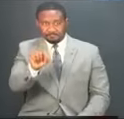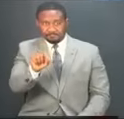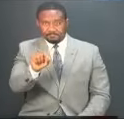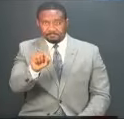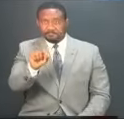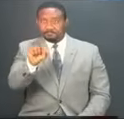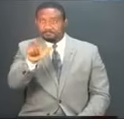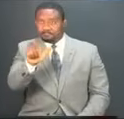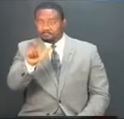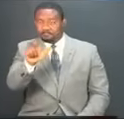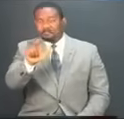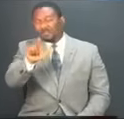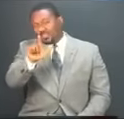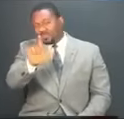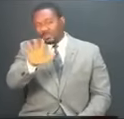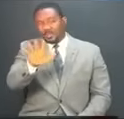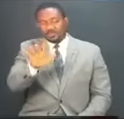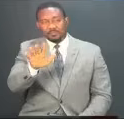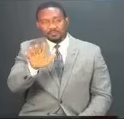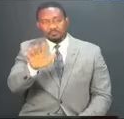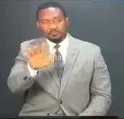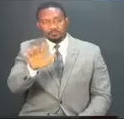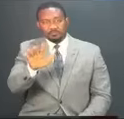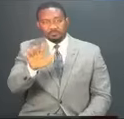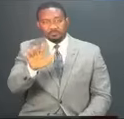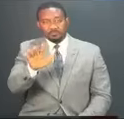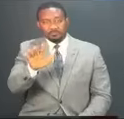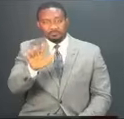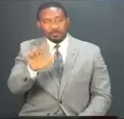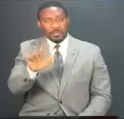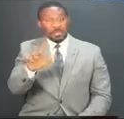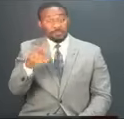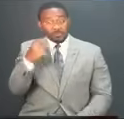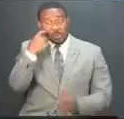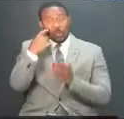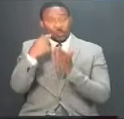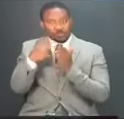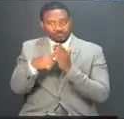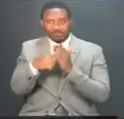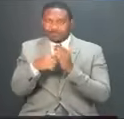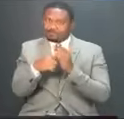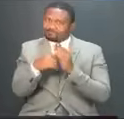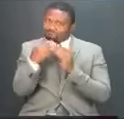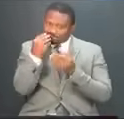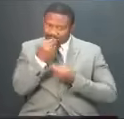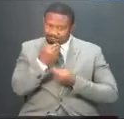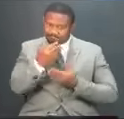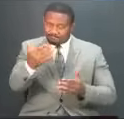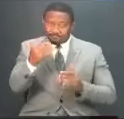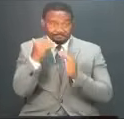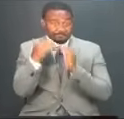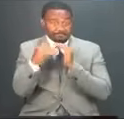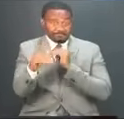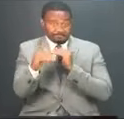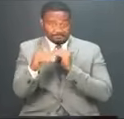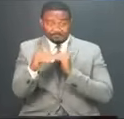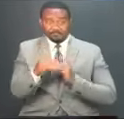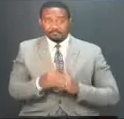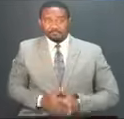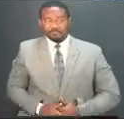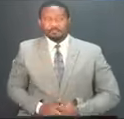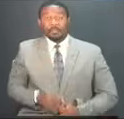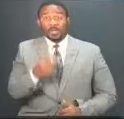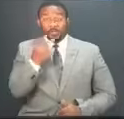NR/HC/E13/22/25. Accordingly, notice is hereby given. Mr.